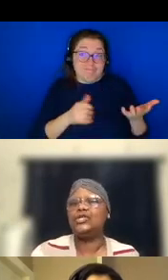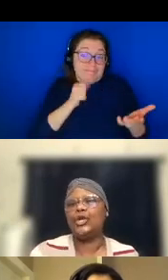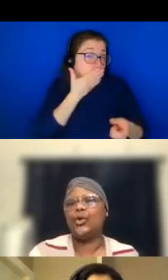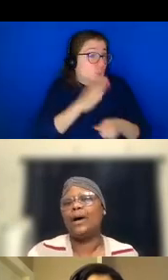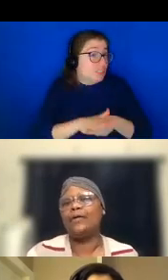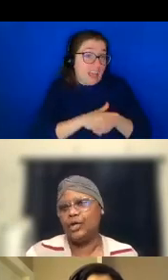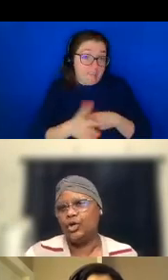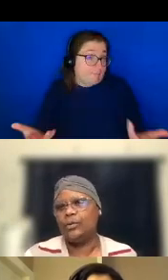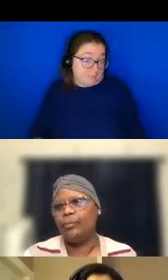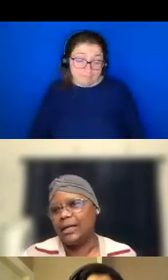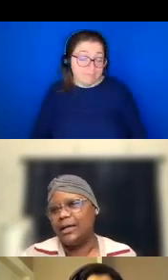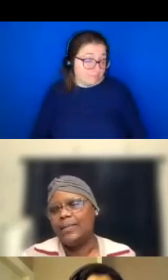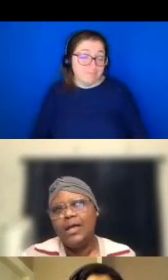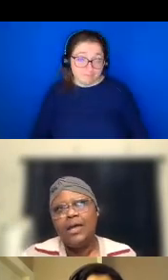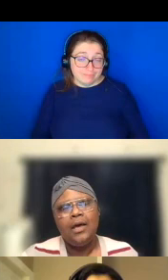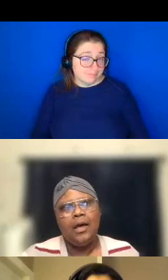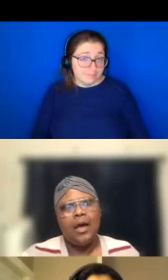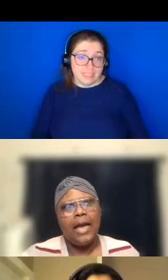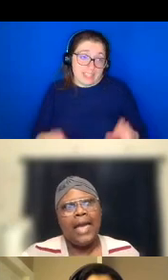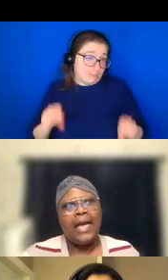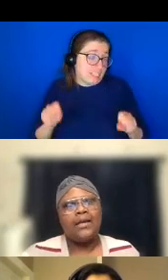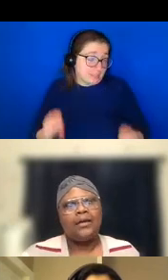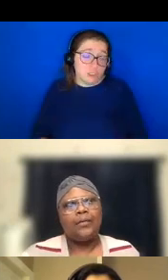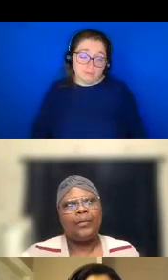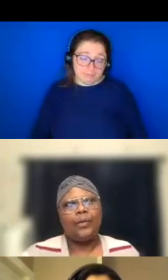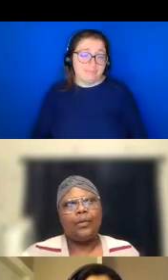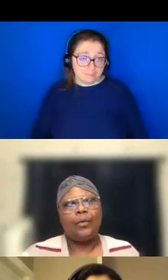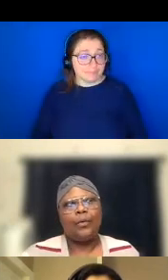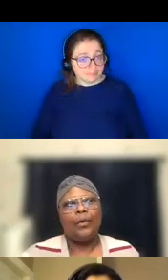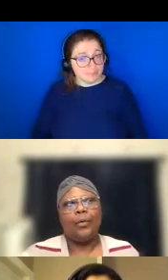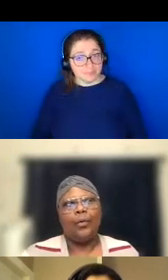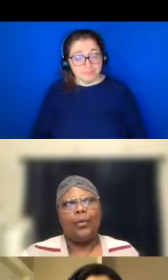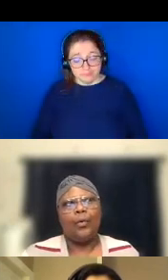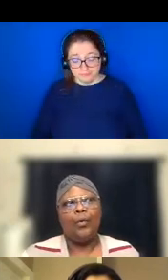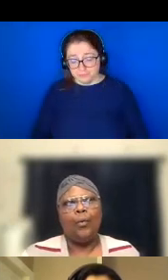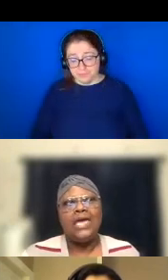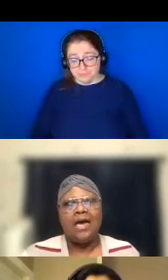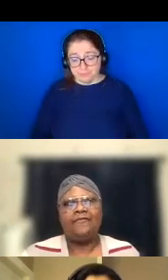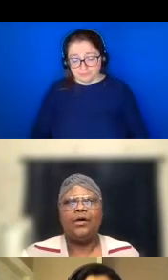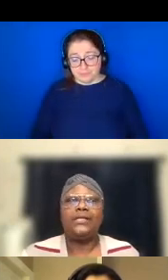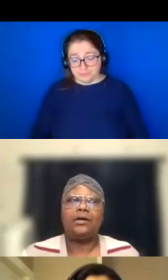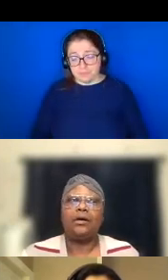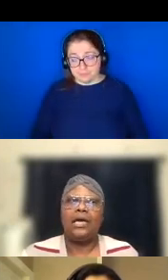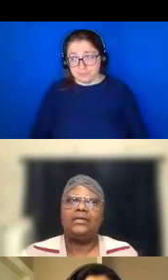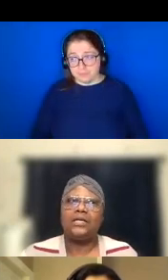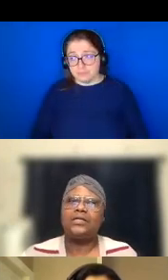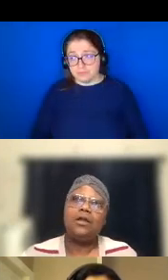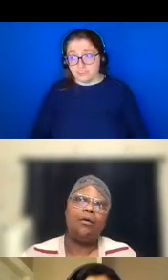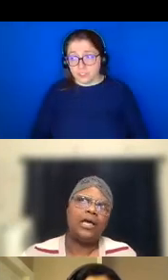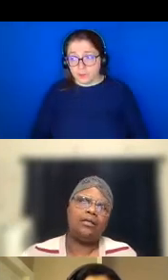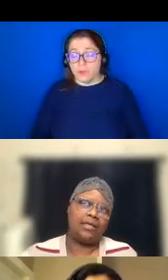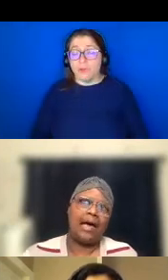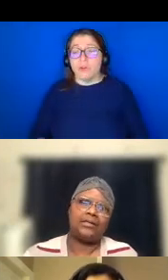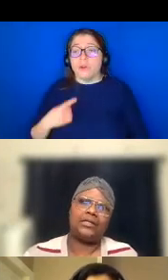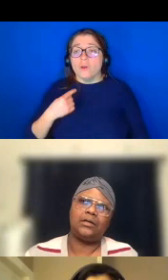that we need to know about the human body. And we have to go into our cases